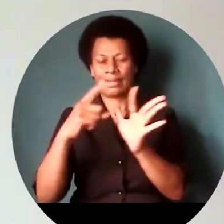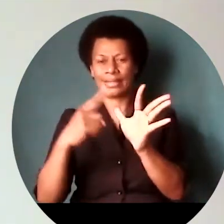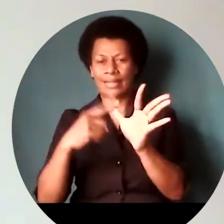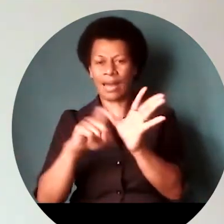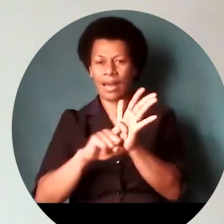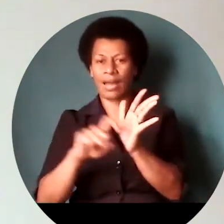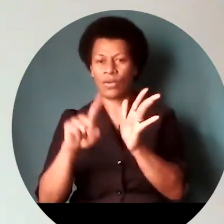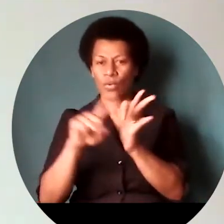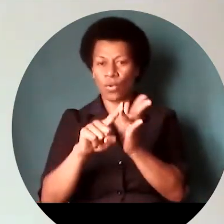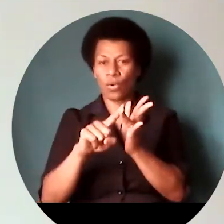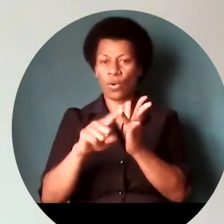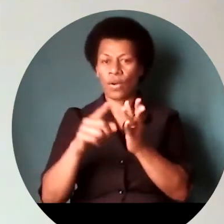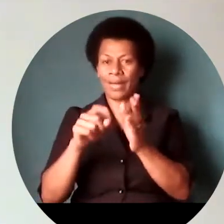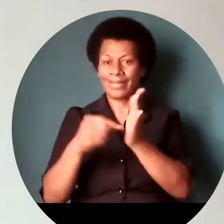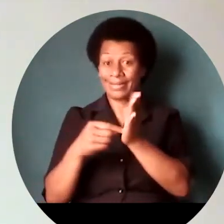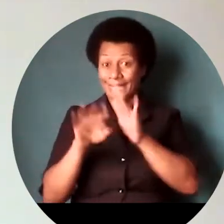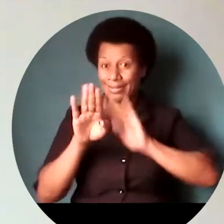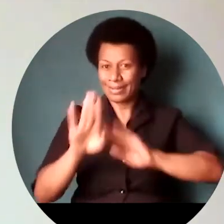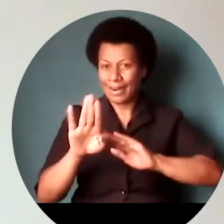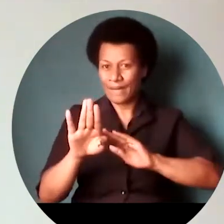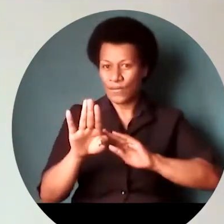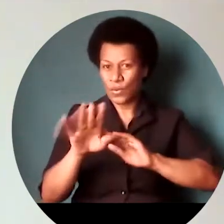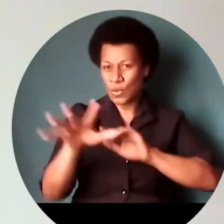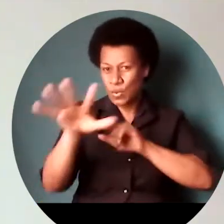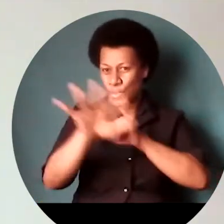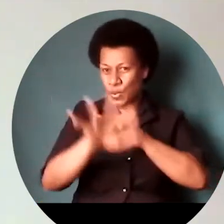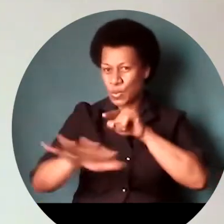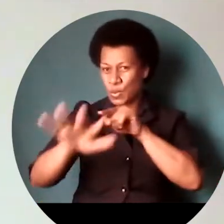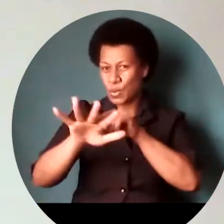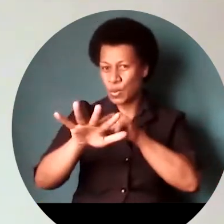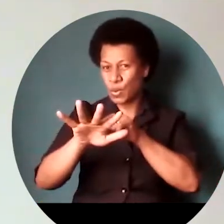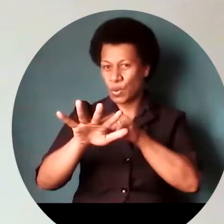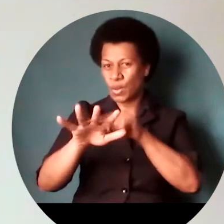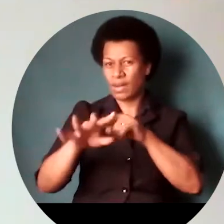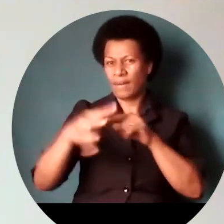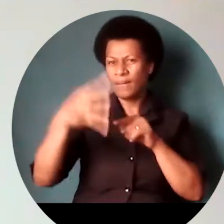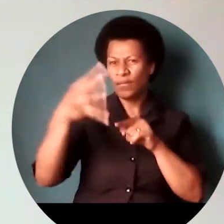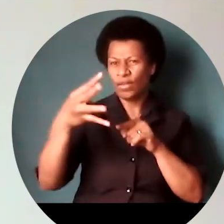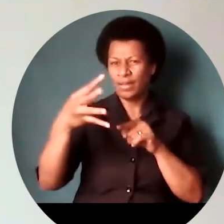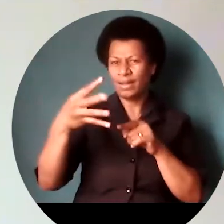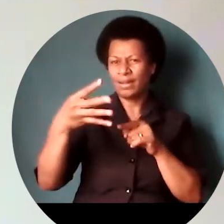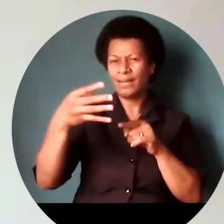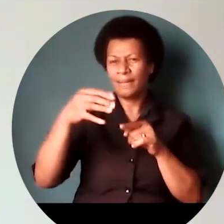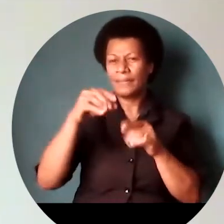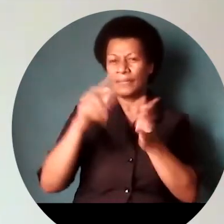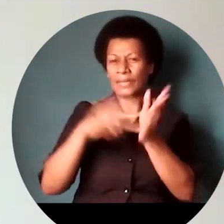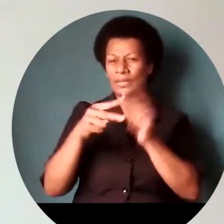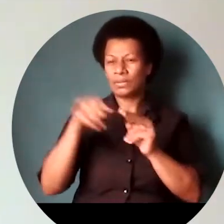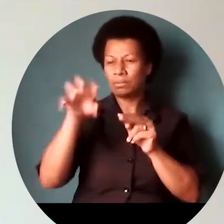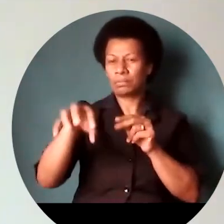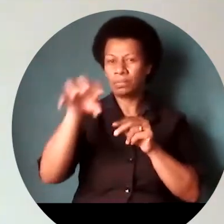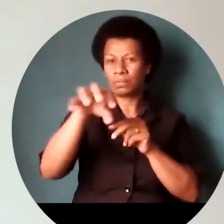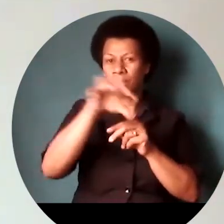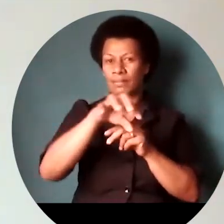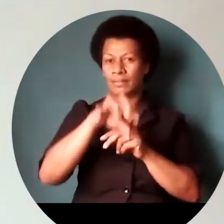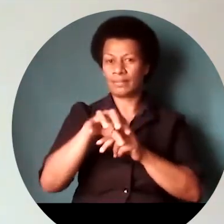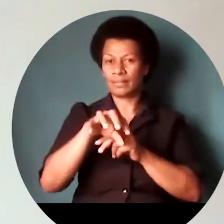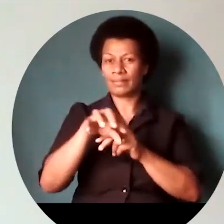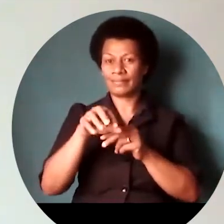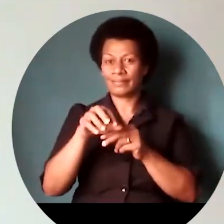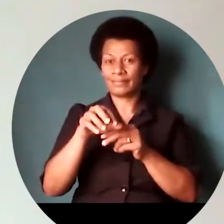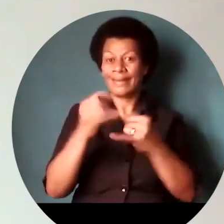Nandaro village is located about 7 minutes from Nausori town and has an estimated population of